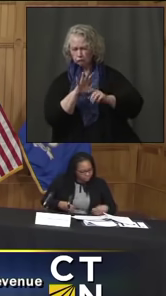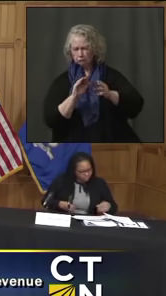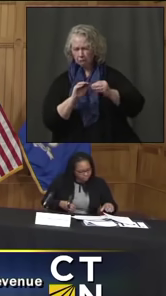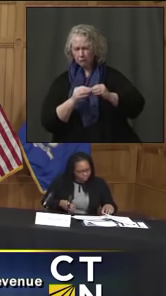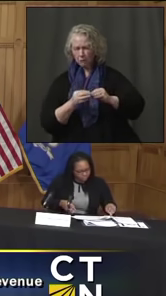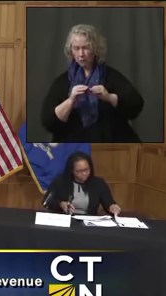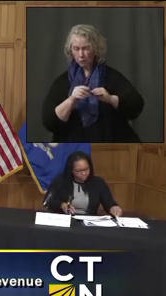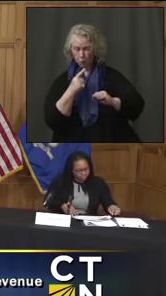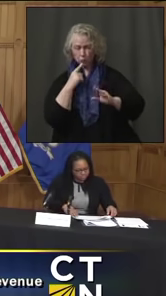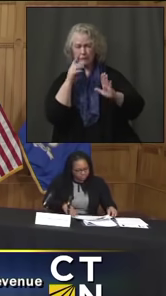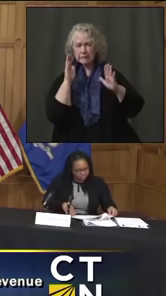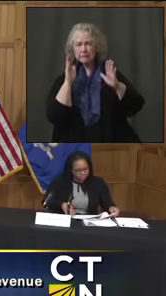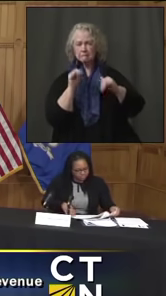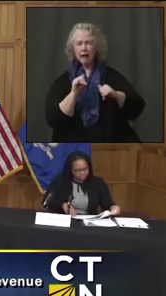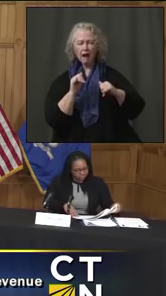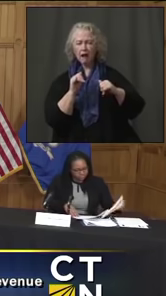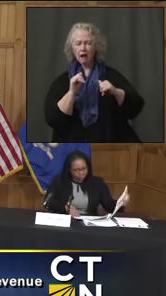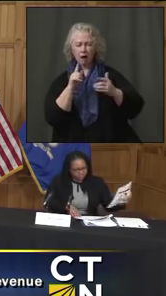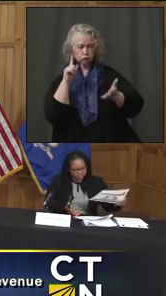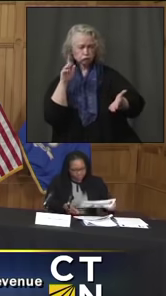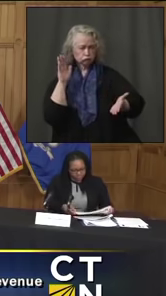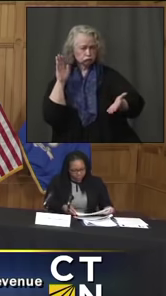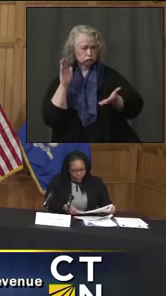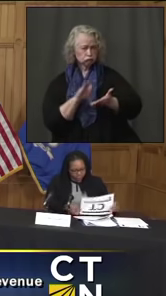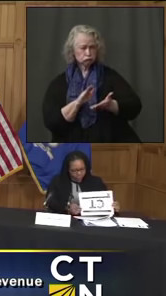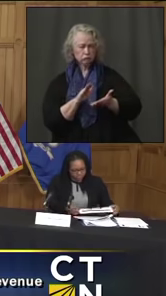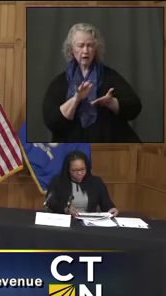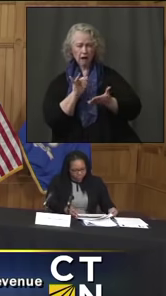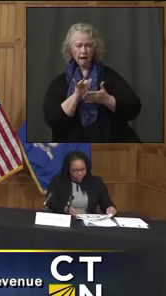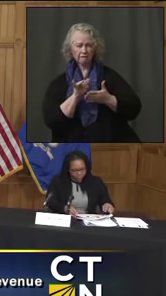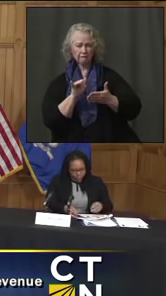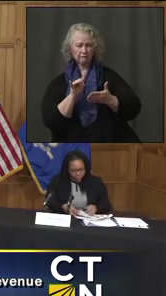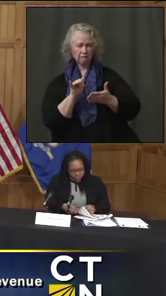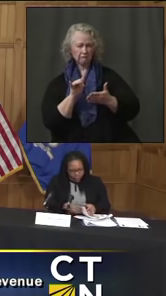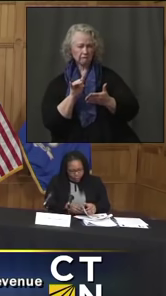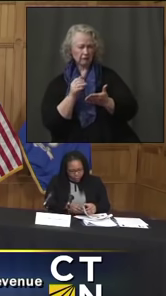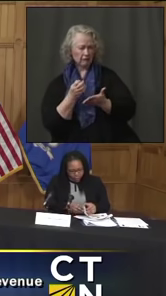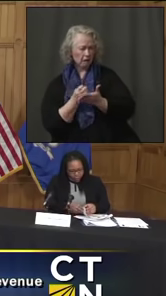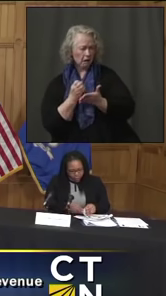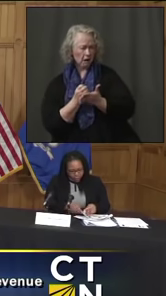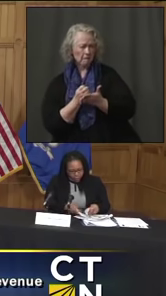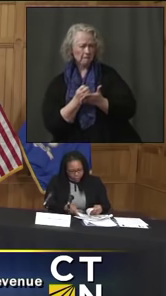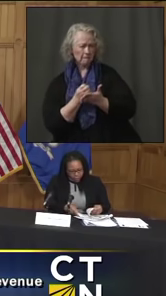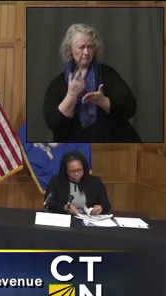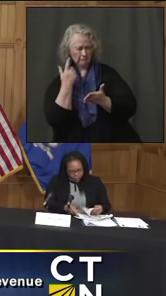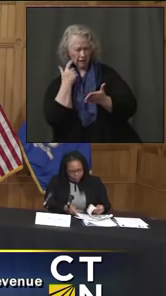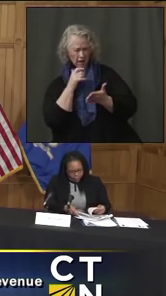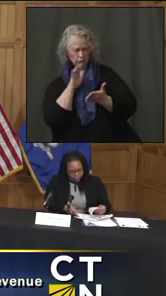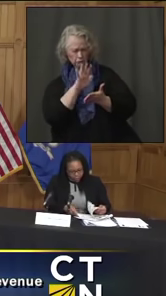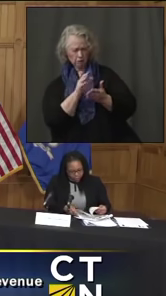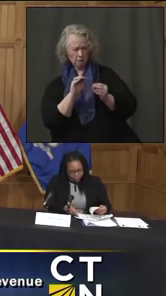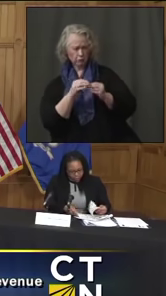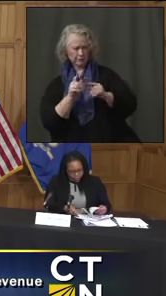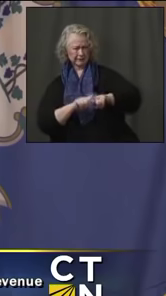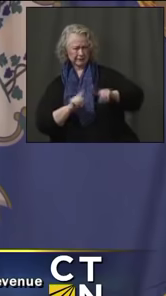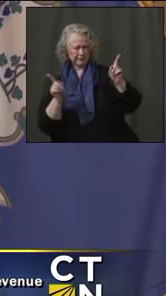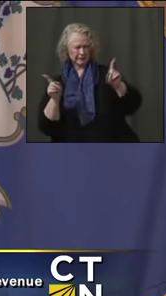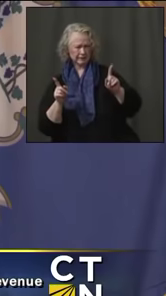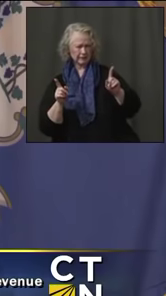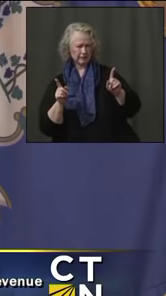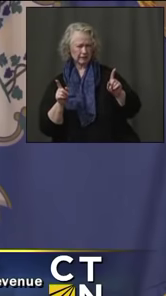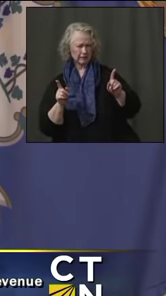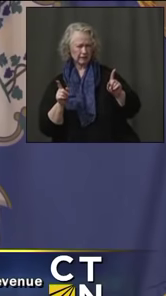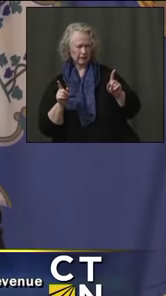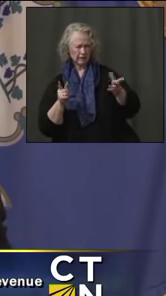you anticipating some sort of reduction in the economy based on that figure? No, Is that Paul, something that